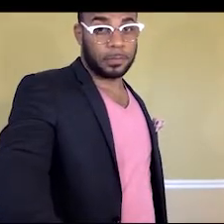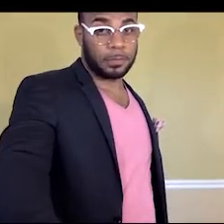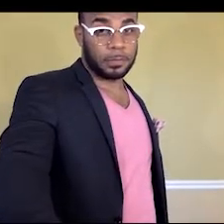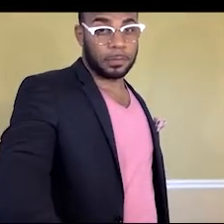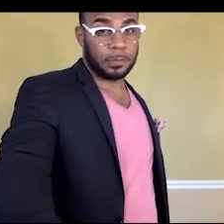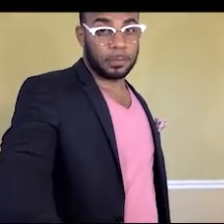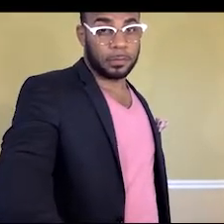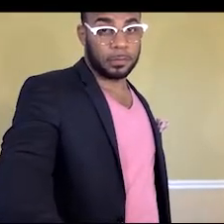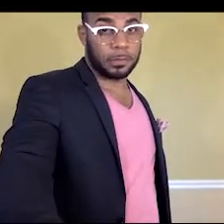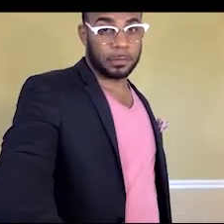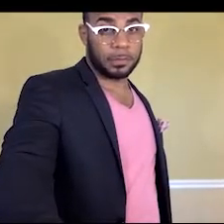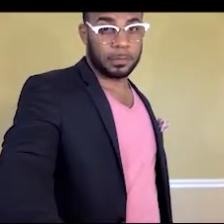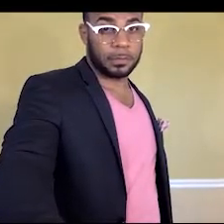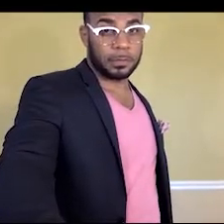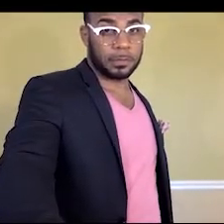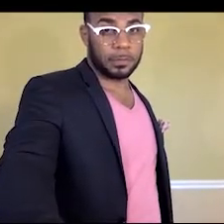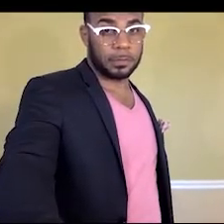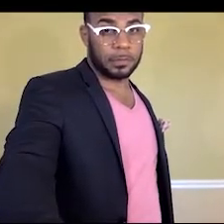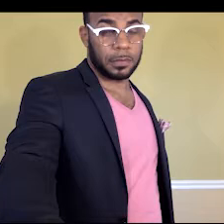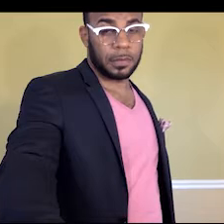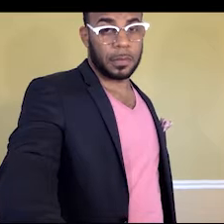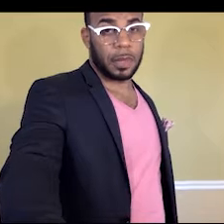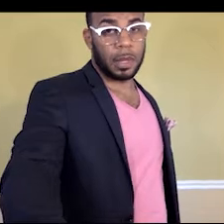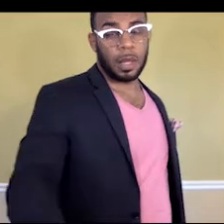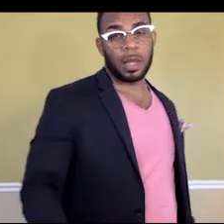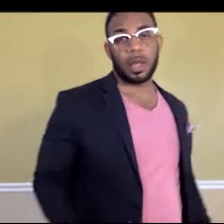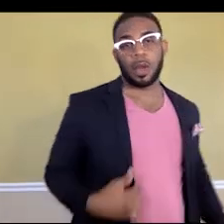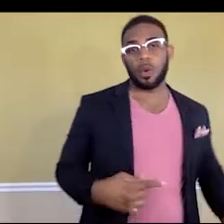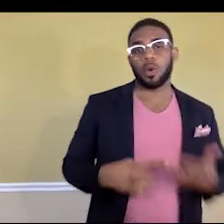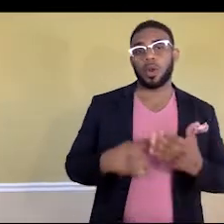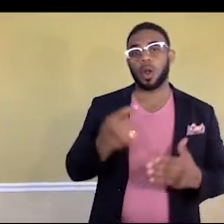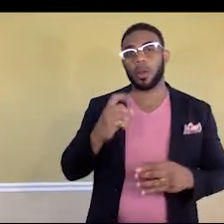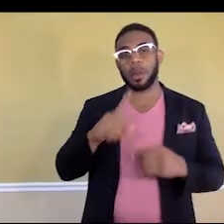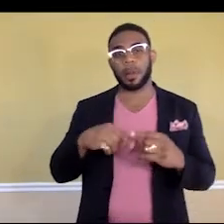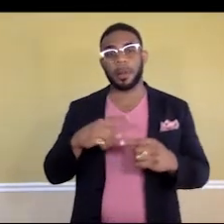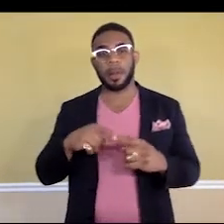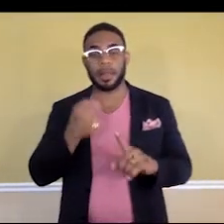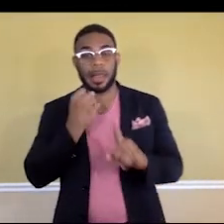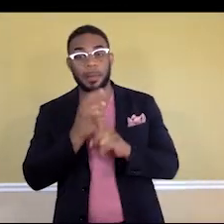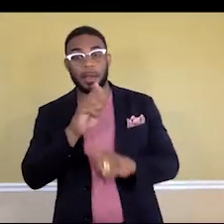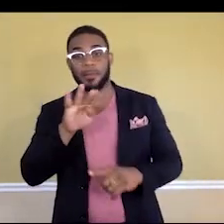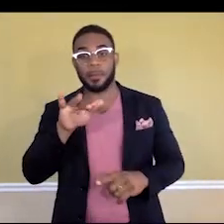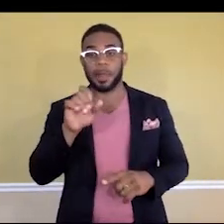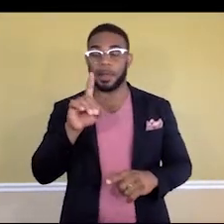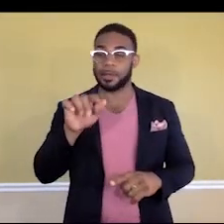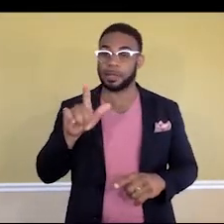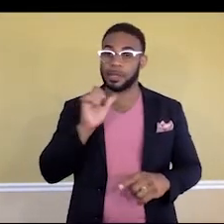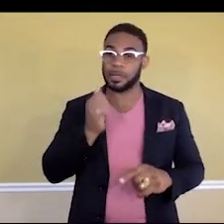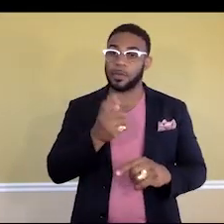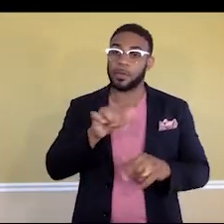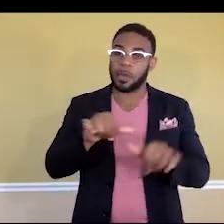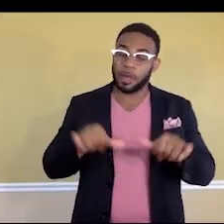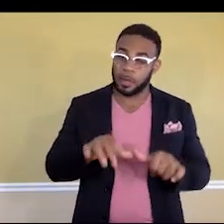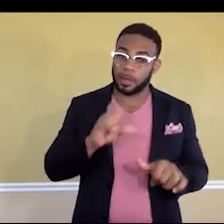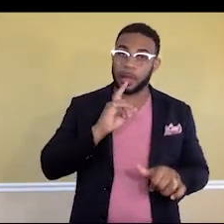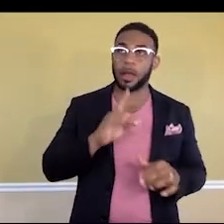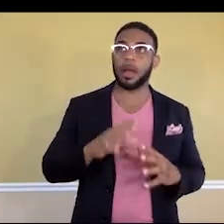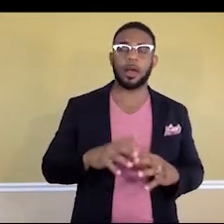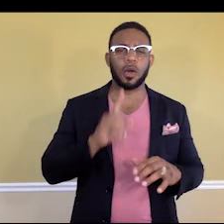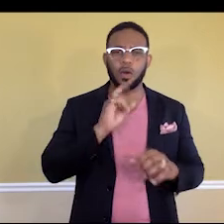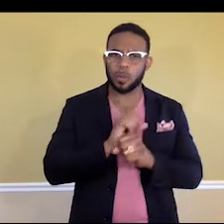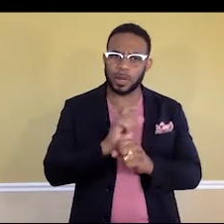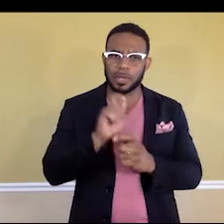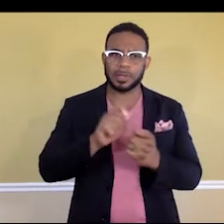So we'll talk a little bit about the impact of bias data. These are a couple areas that are